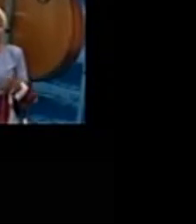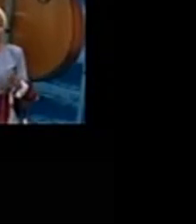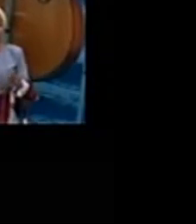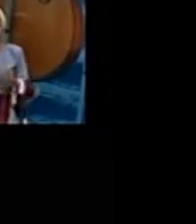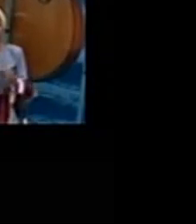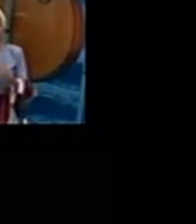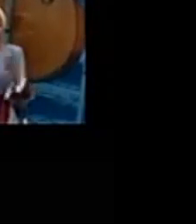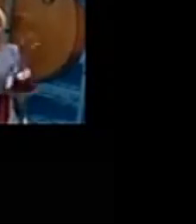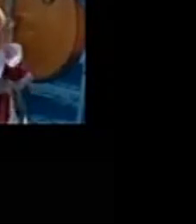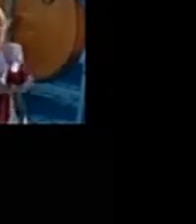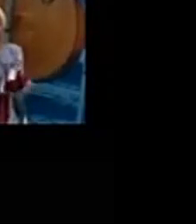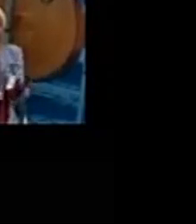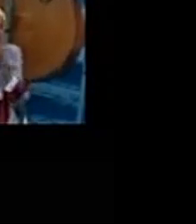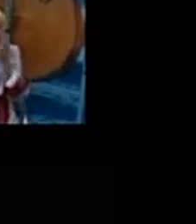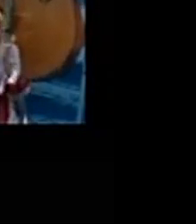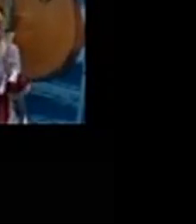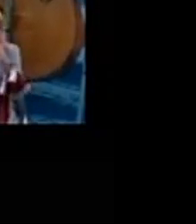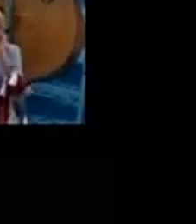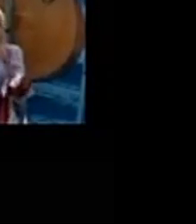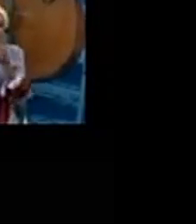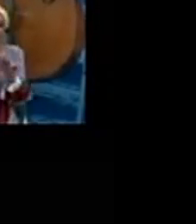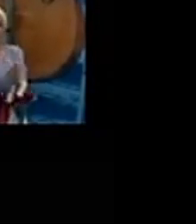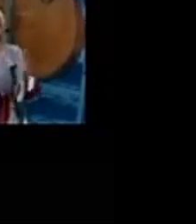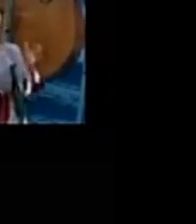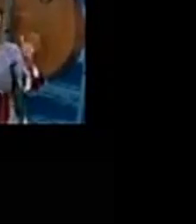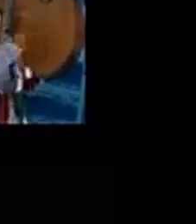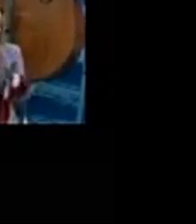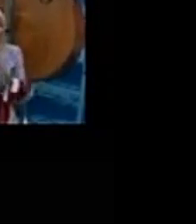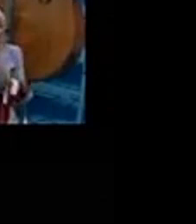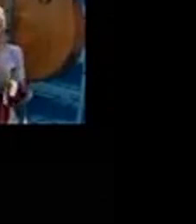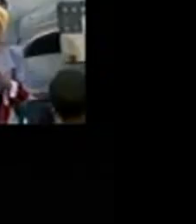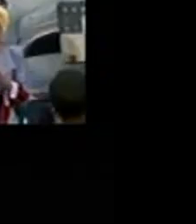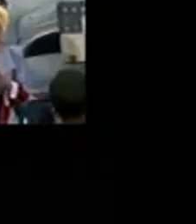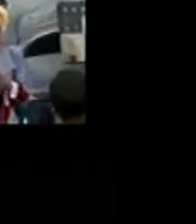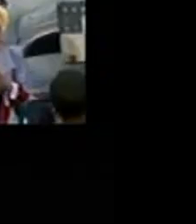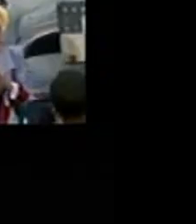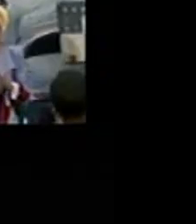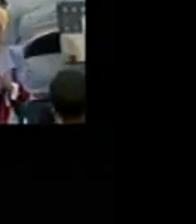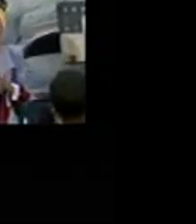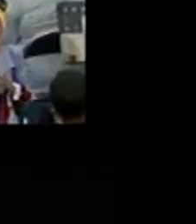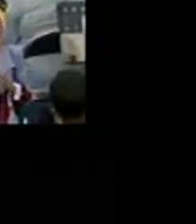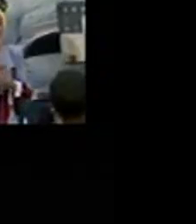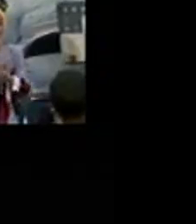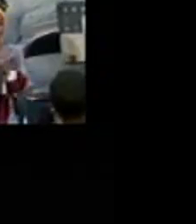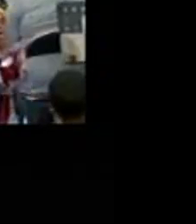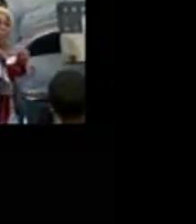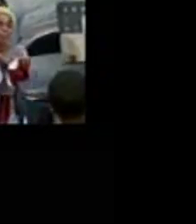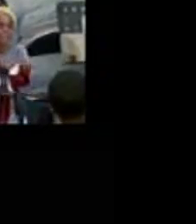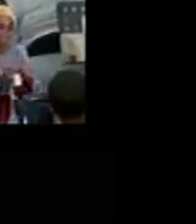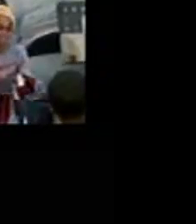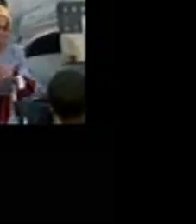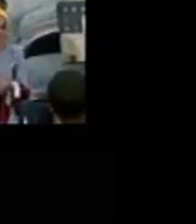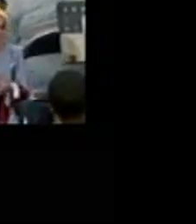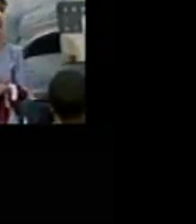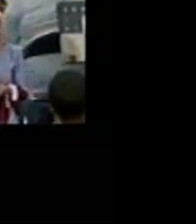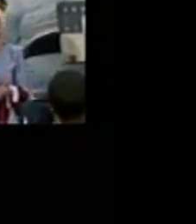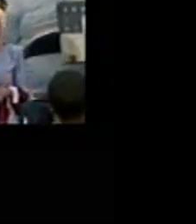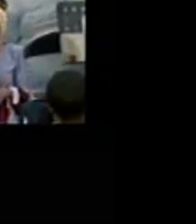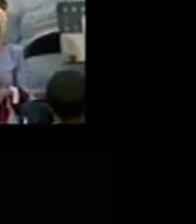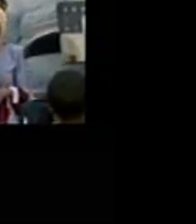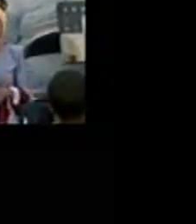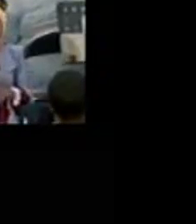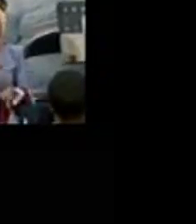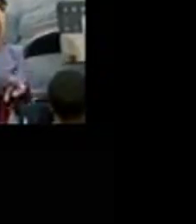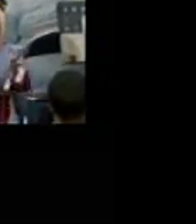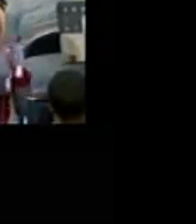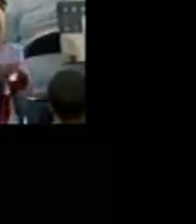when darkness sits to hide his face I rest on the east